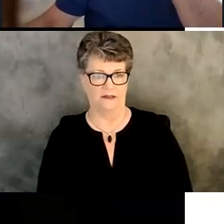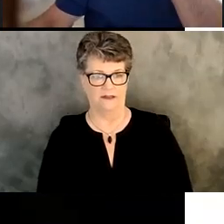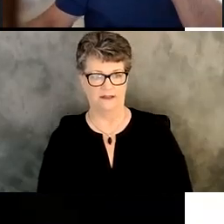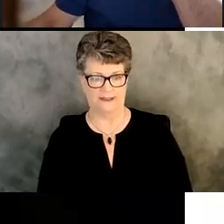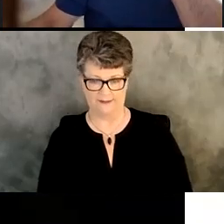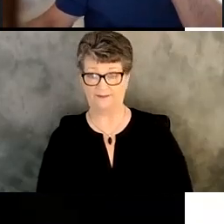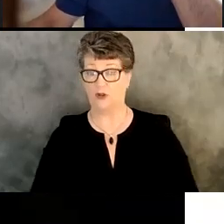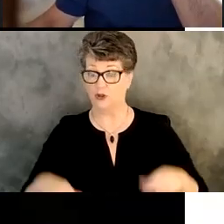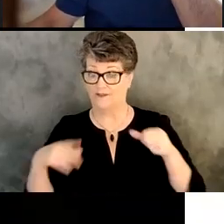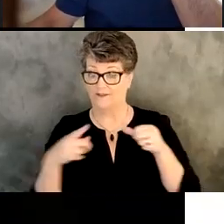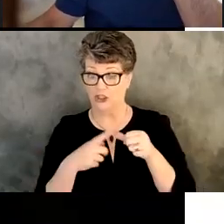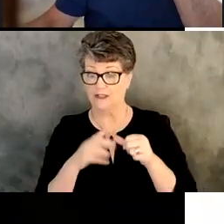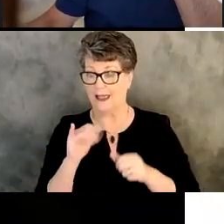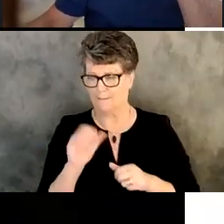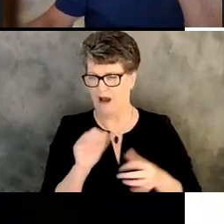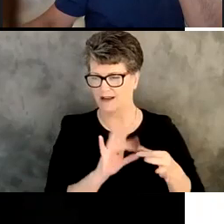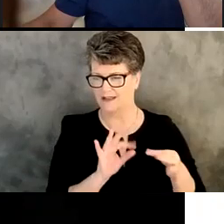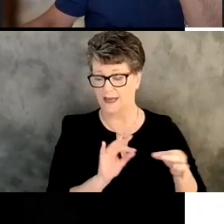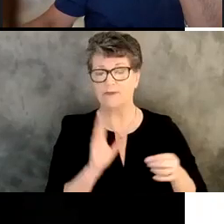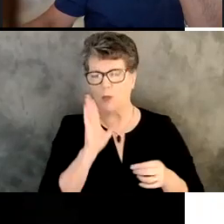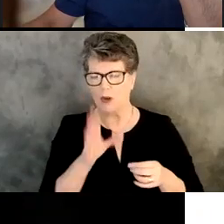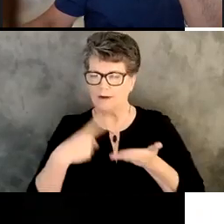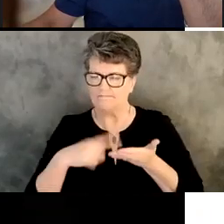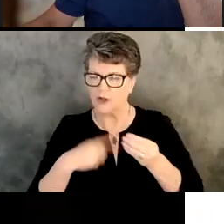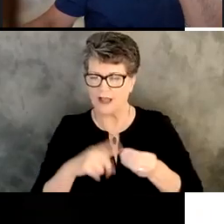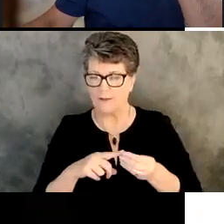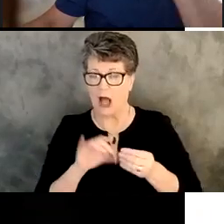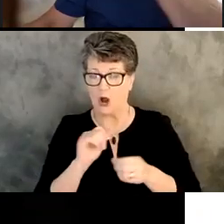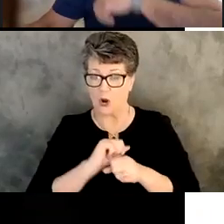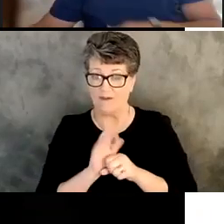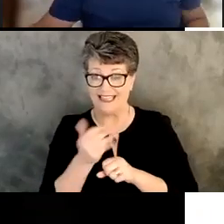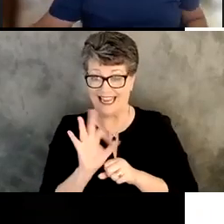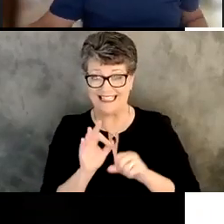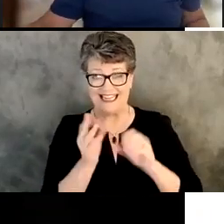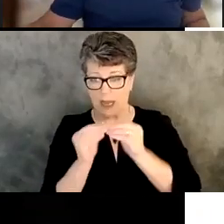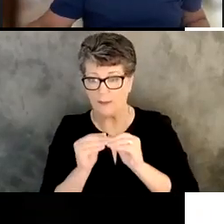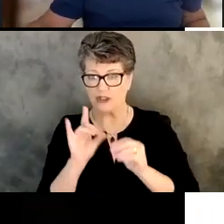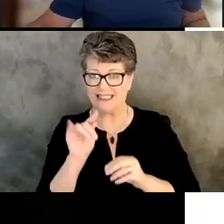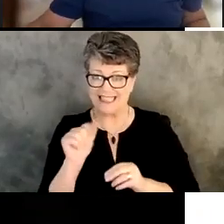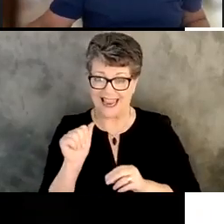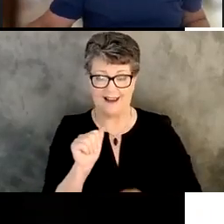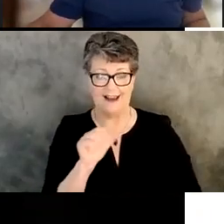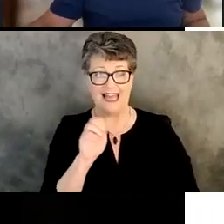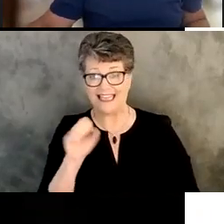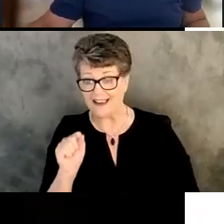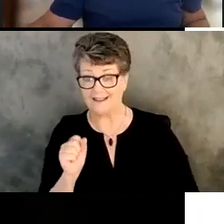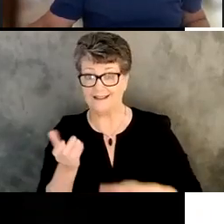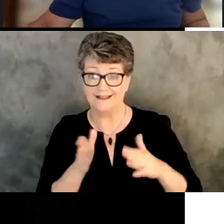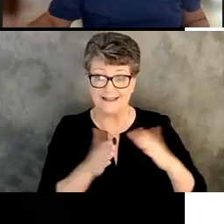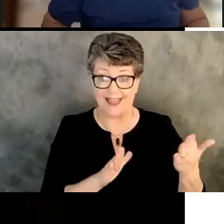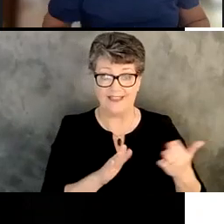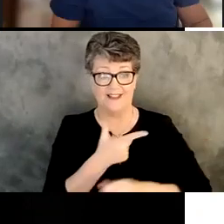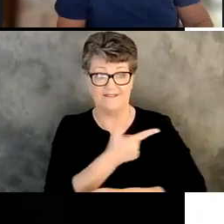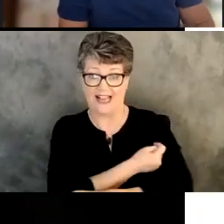So first thing, as Monica said, we will be talking about COVID-19 data, cases, deaths,